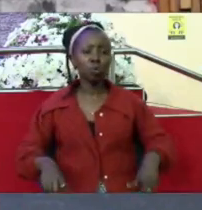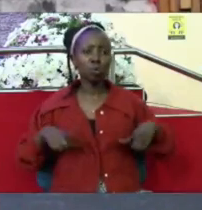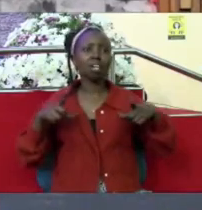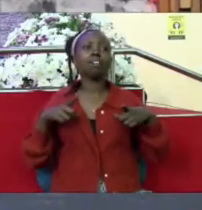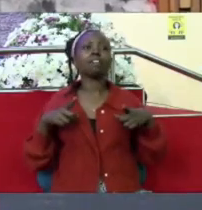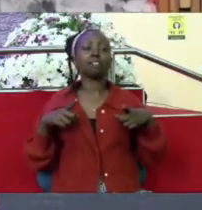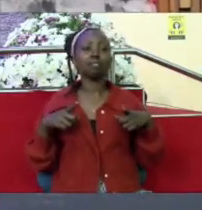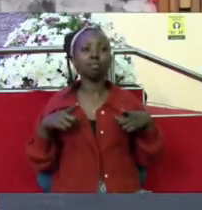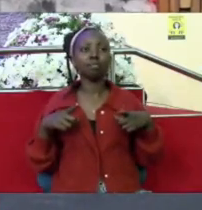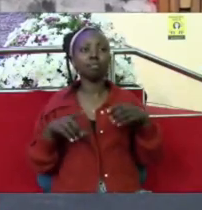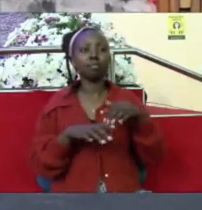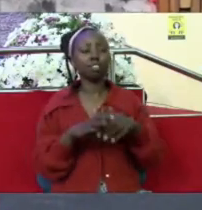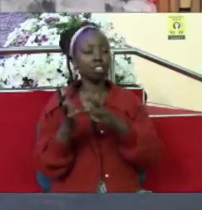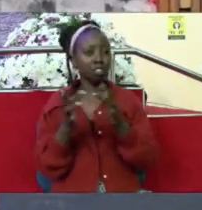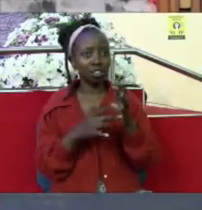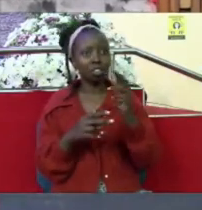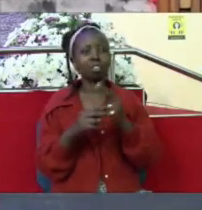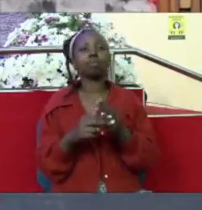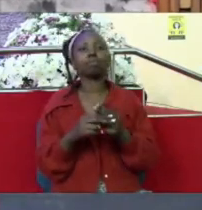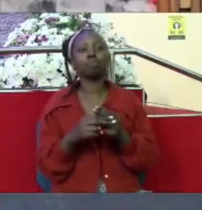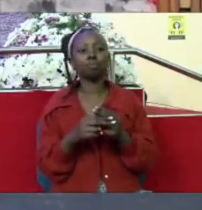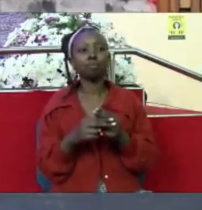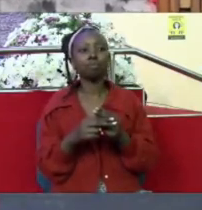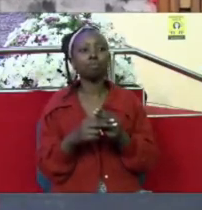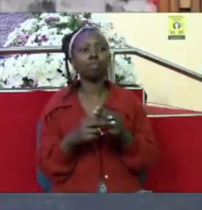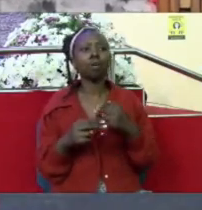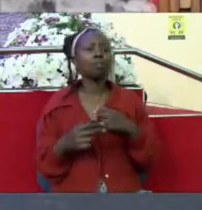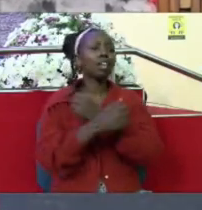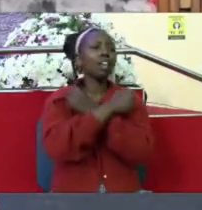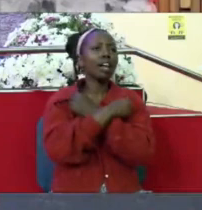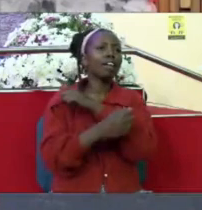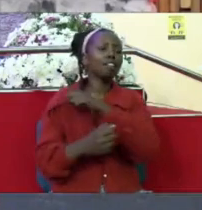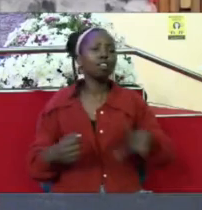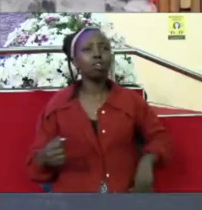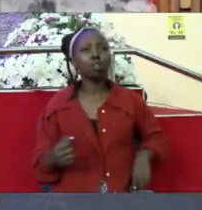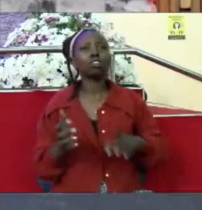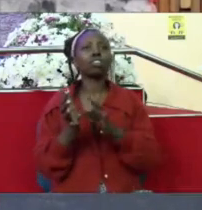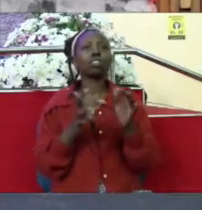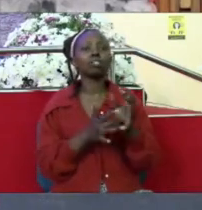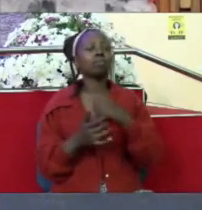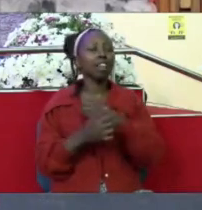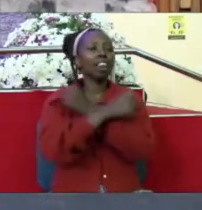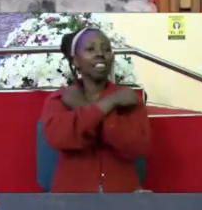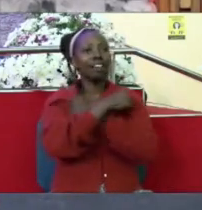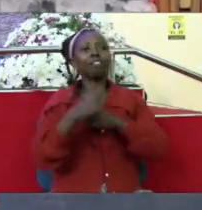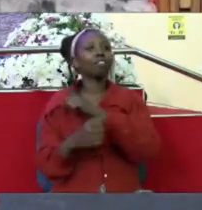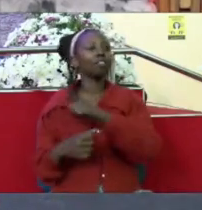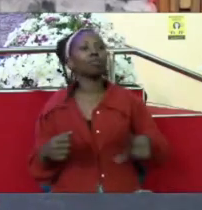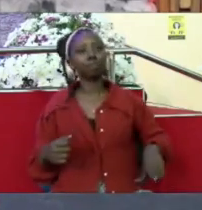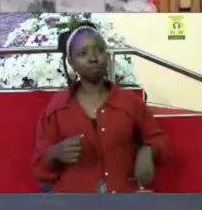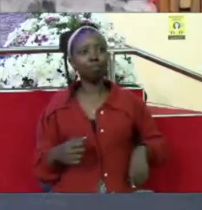uishi. In the mighty name of Jesus. Kwa jina kula Yesu. I love the Lord Jesus. Nampenda Yesu. I love the Lord Jesus. Nampenda Bwana